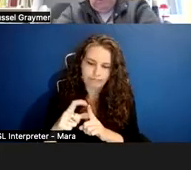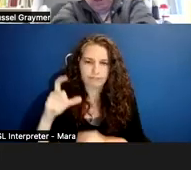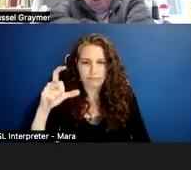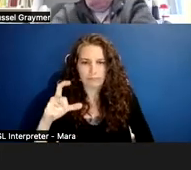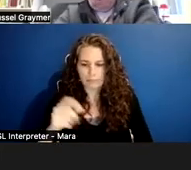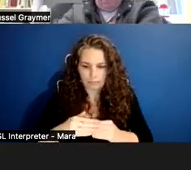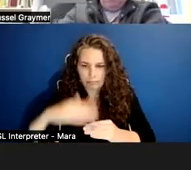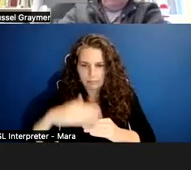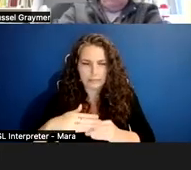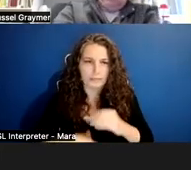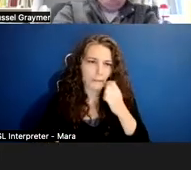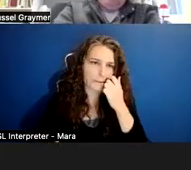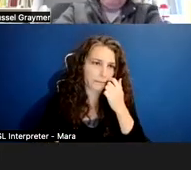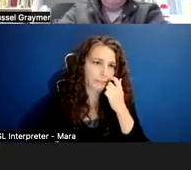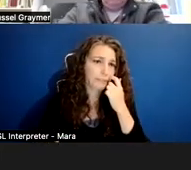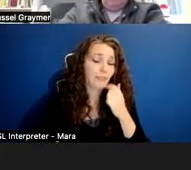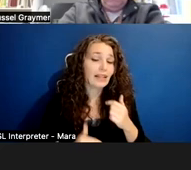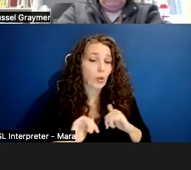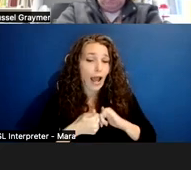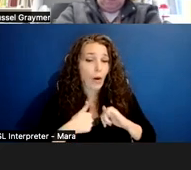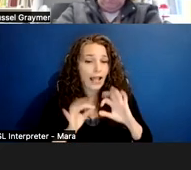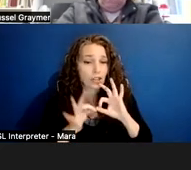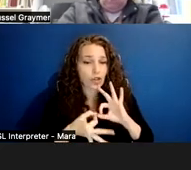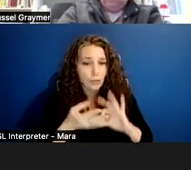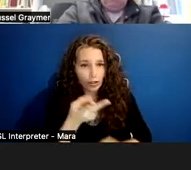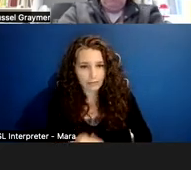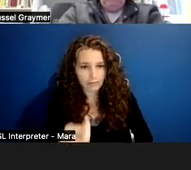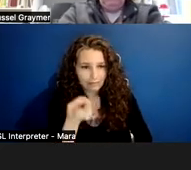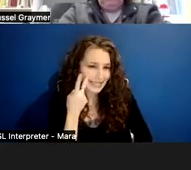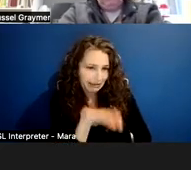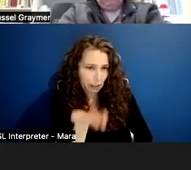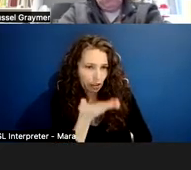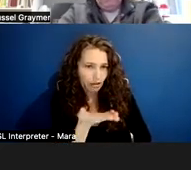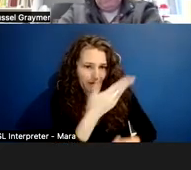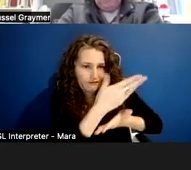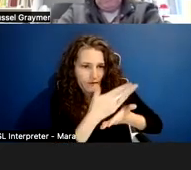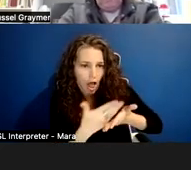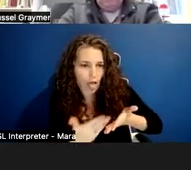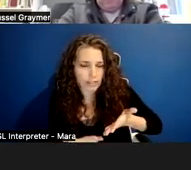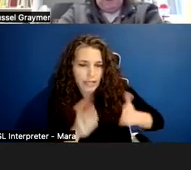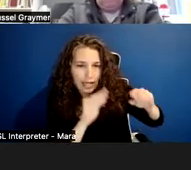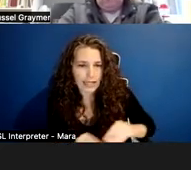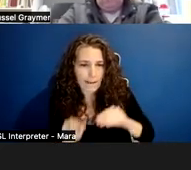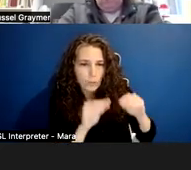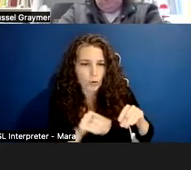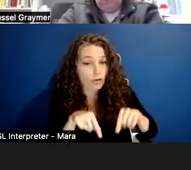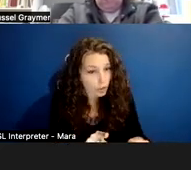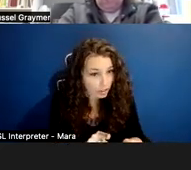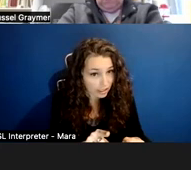So here's how I interpret the faults that moved during and